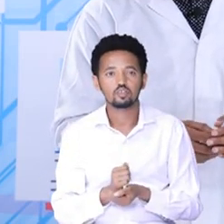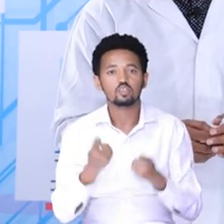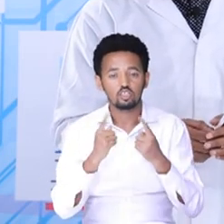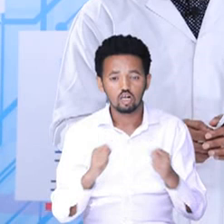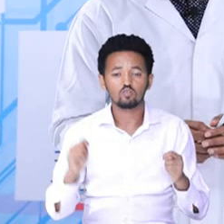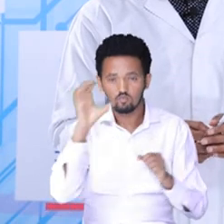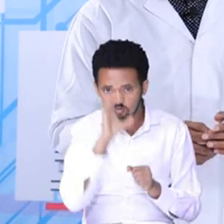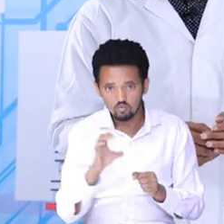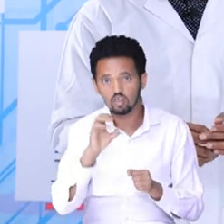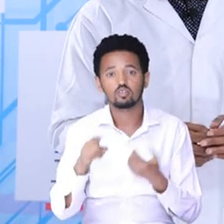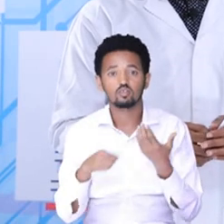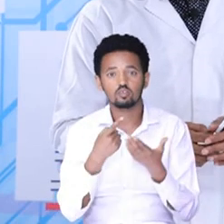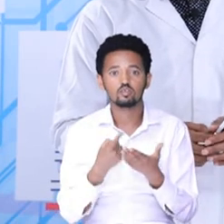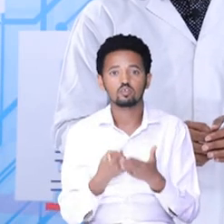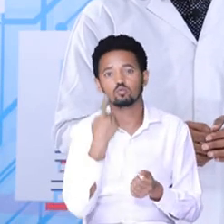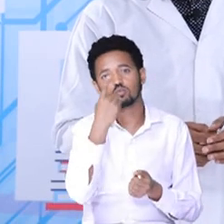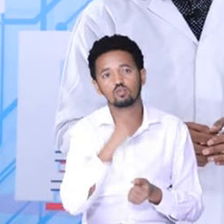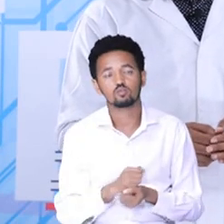Try to find this one.